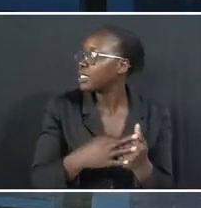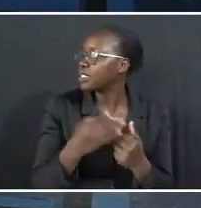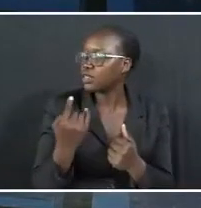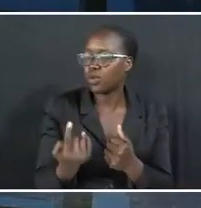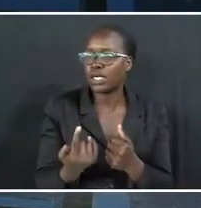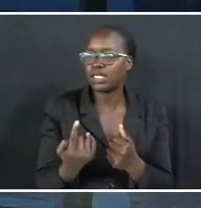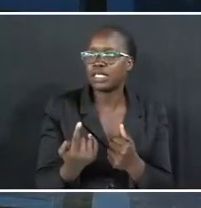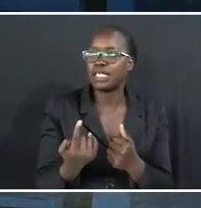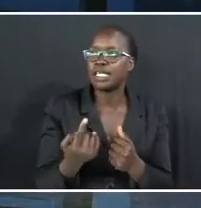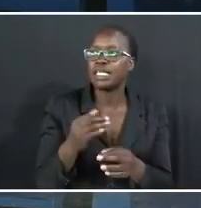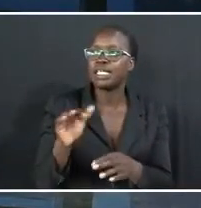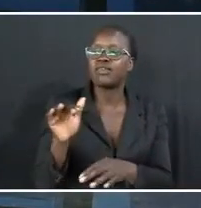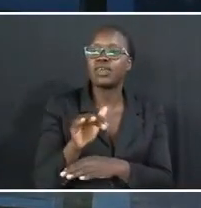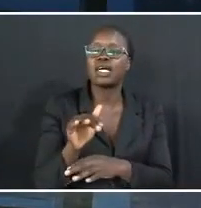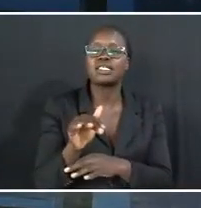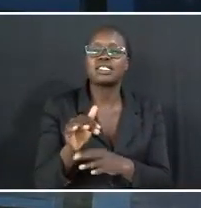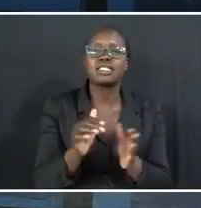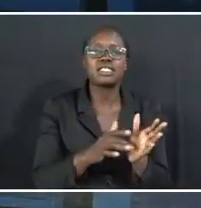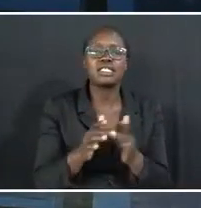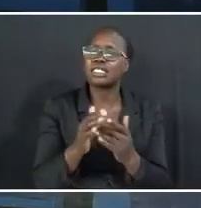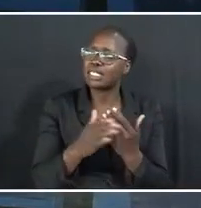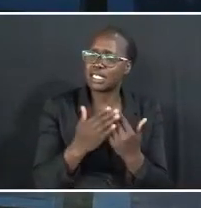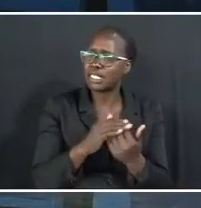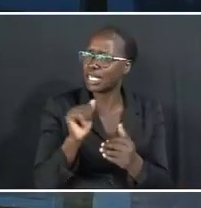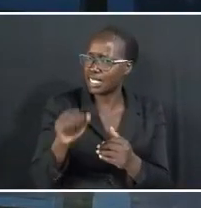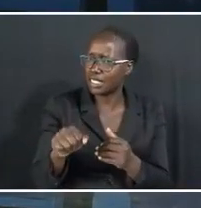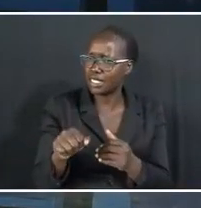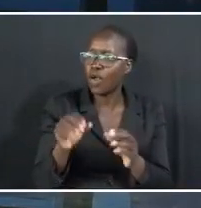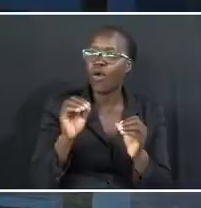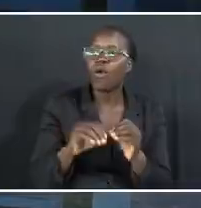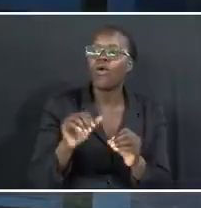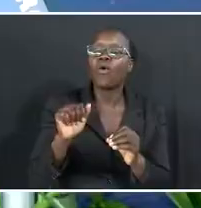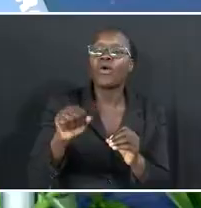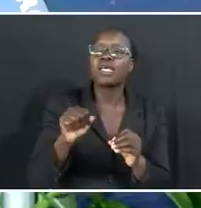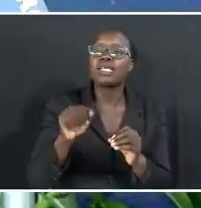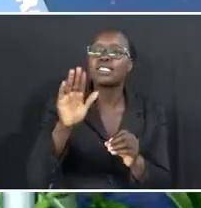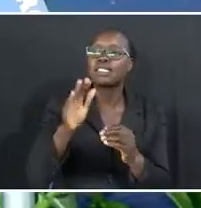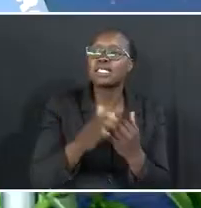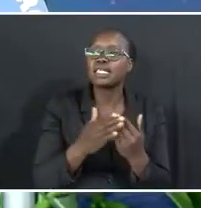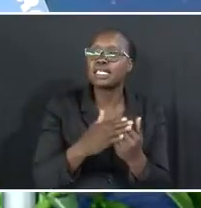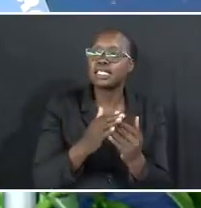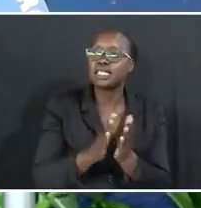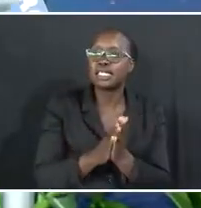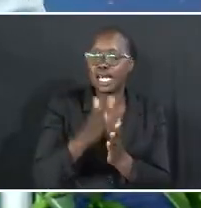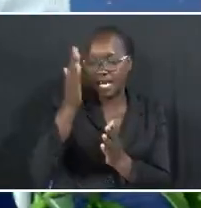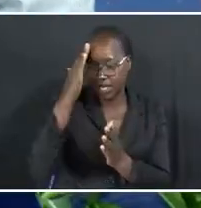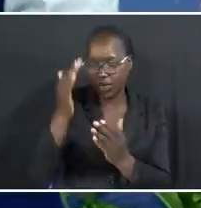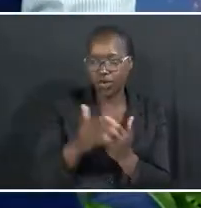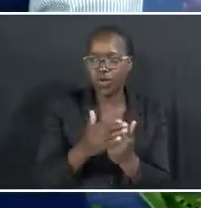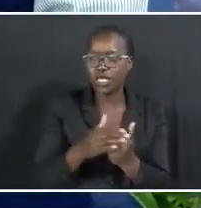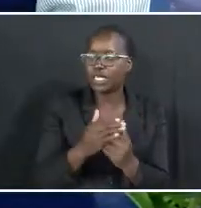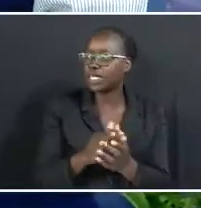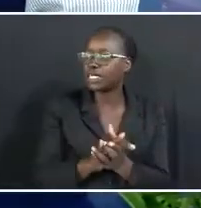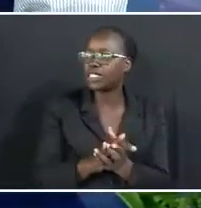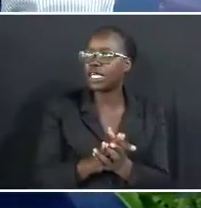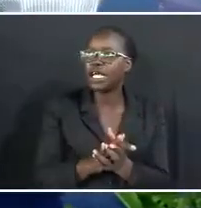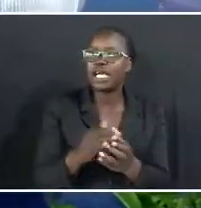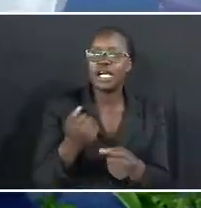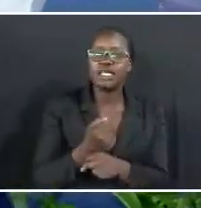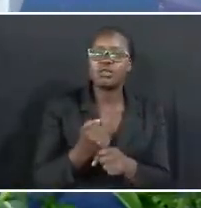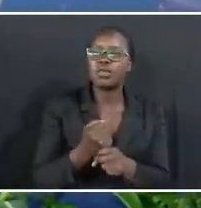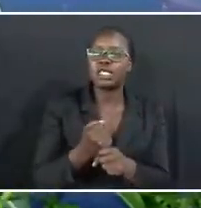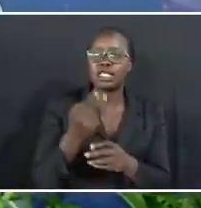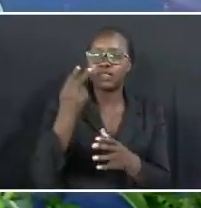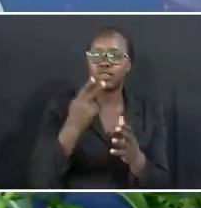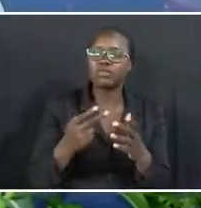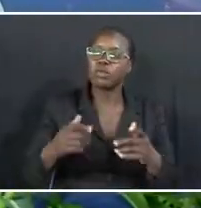181, when you ask, "Does Jesus care?" it tells you that, "Oh yes, he cares. And I know he cares." And make it